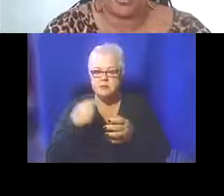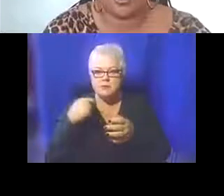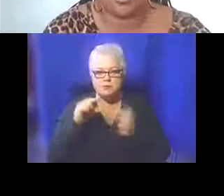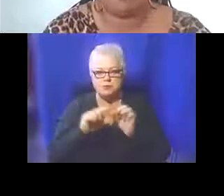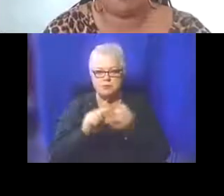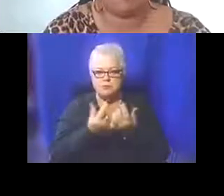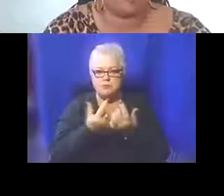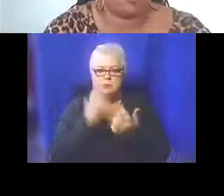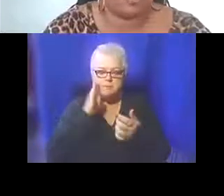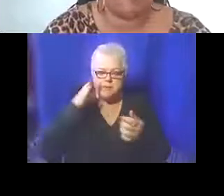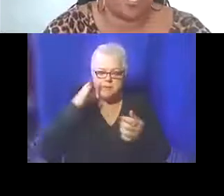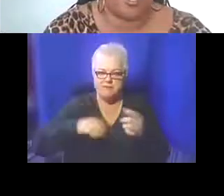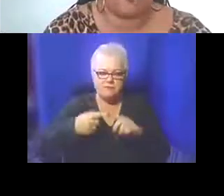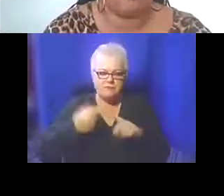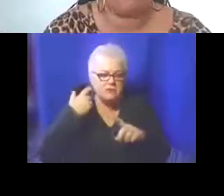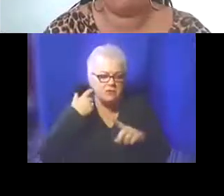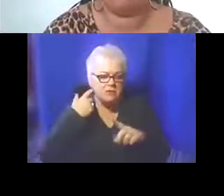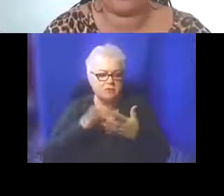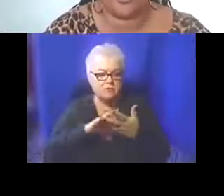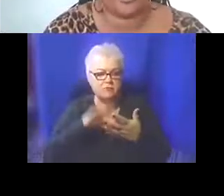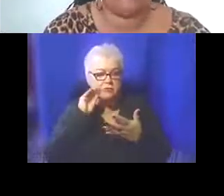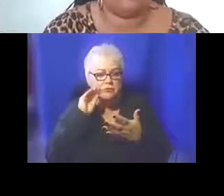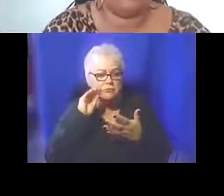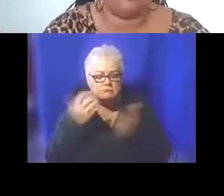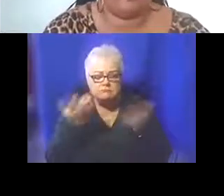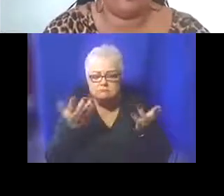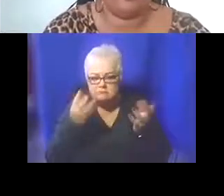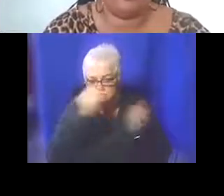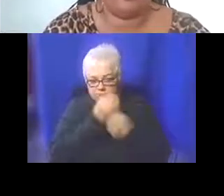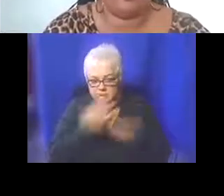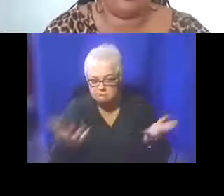hearing or from learning about, share it.